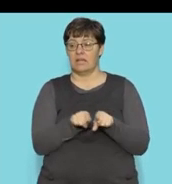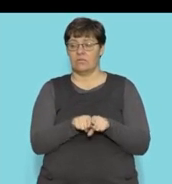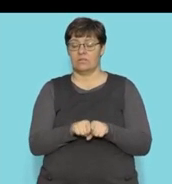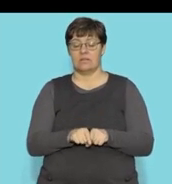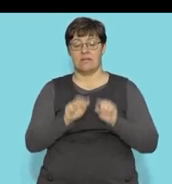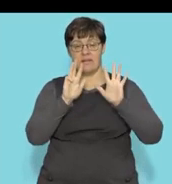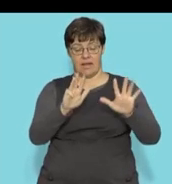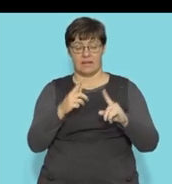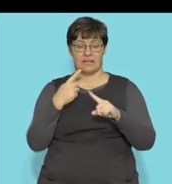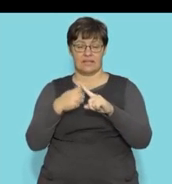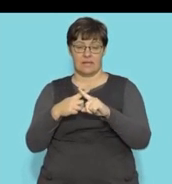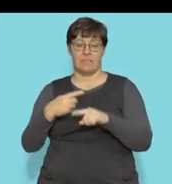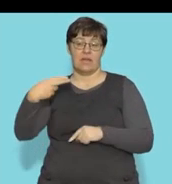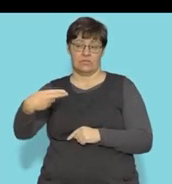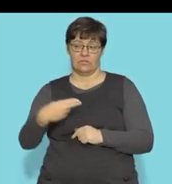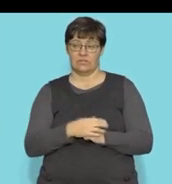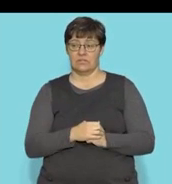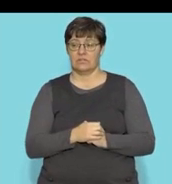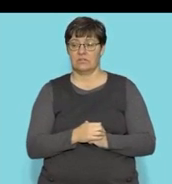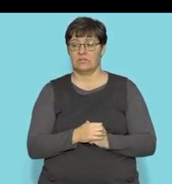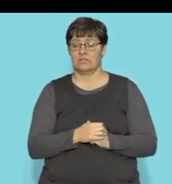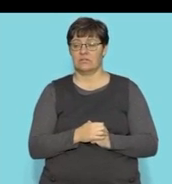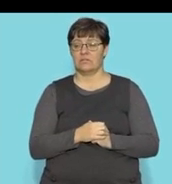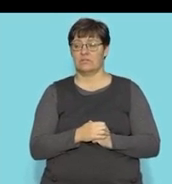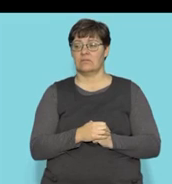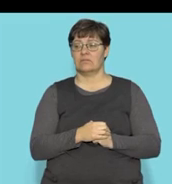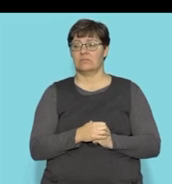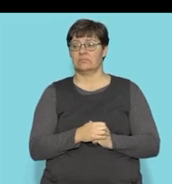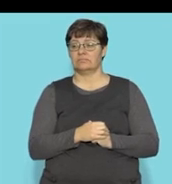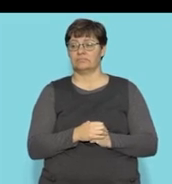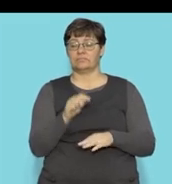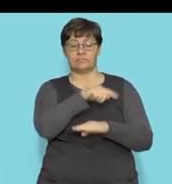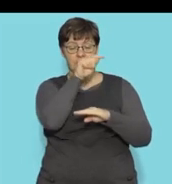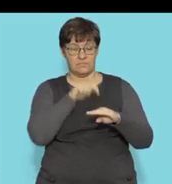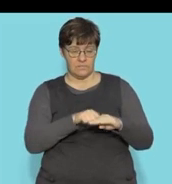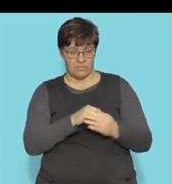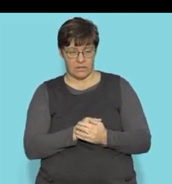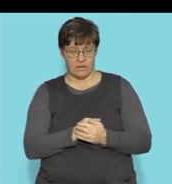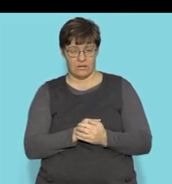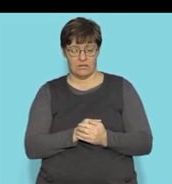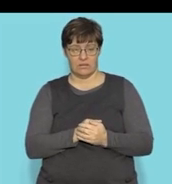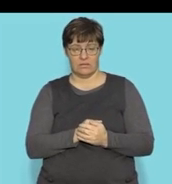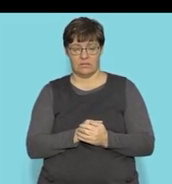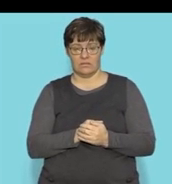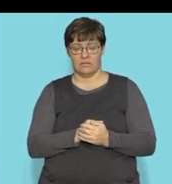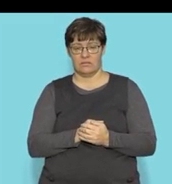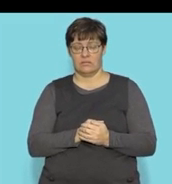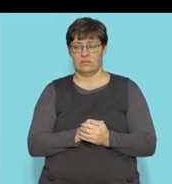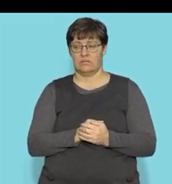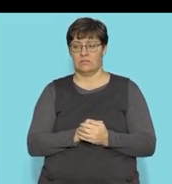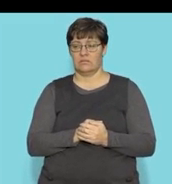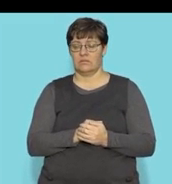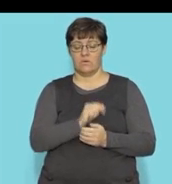will be equal to 9h. Then I'm going to divide